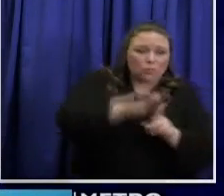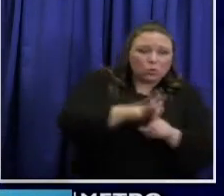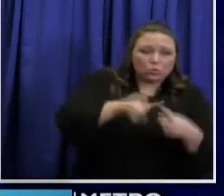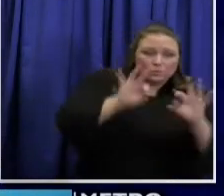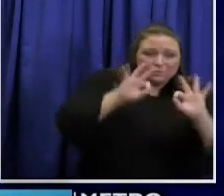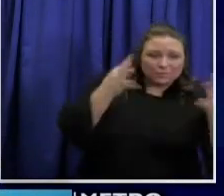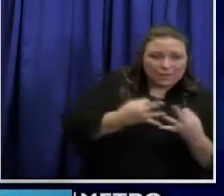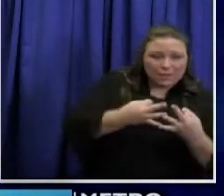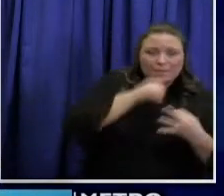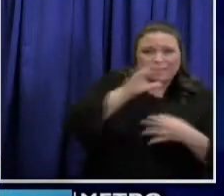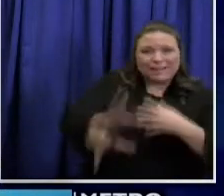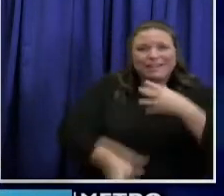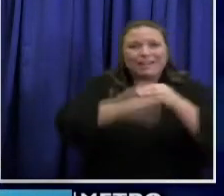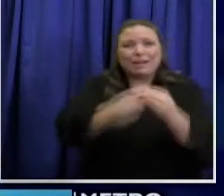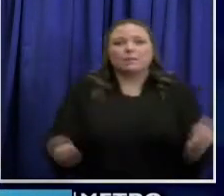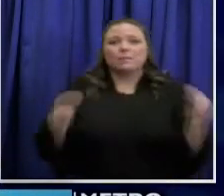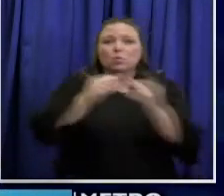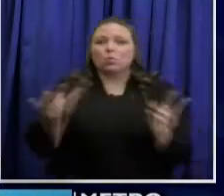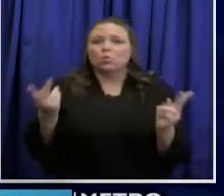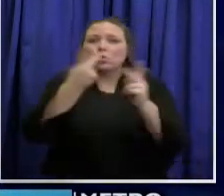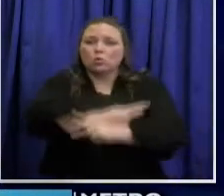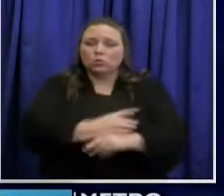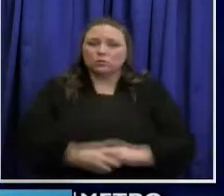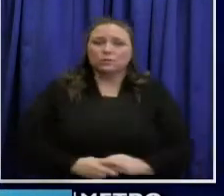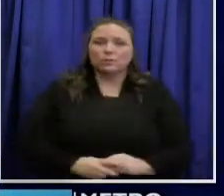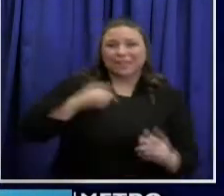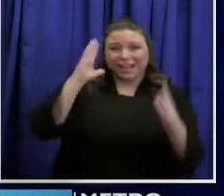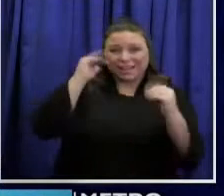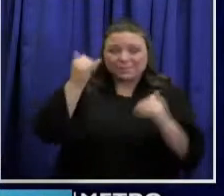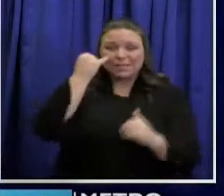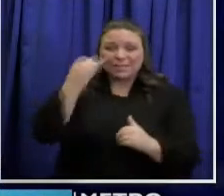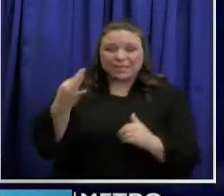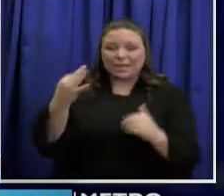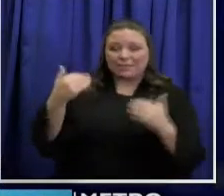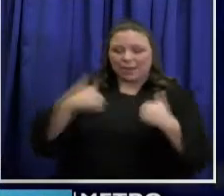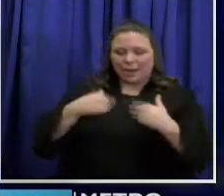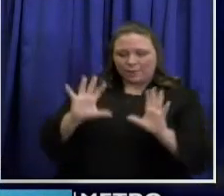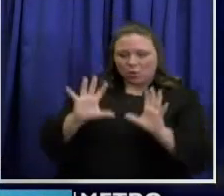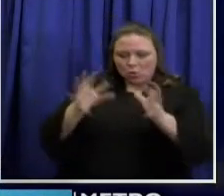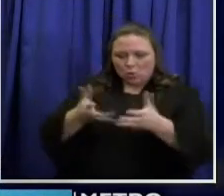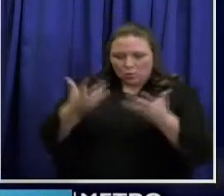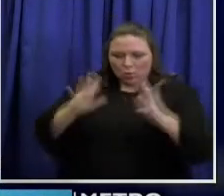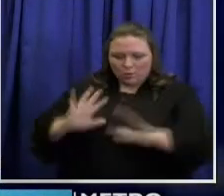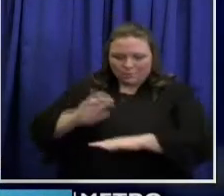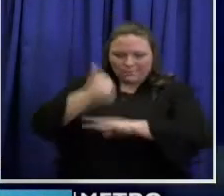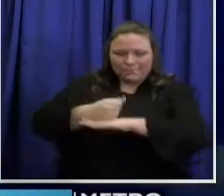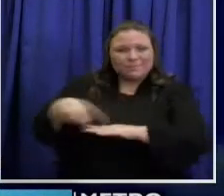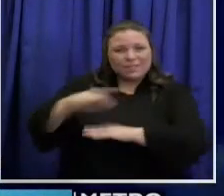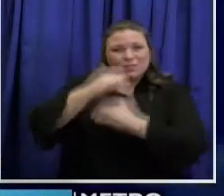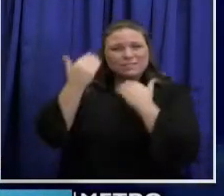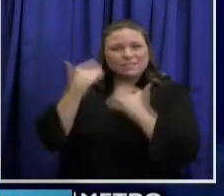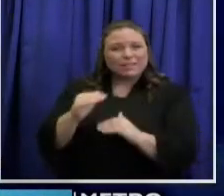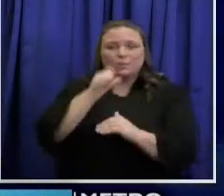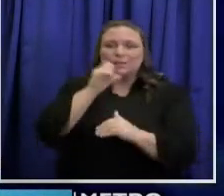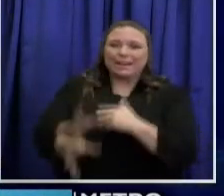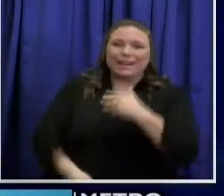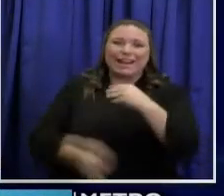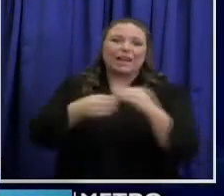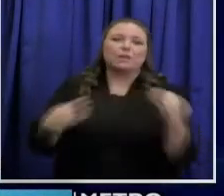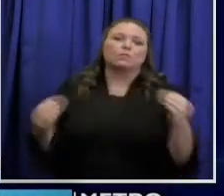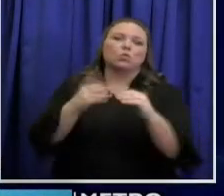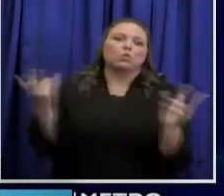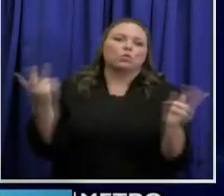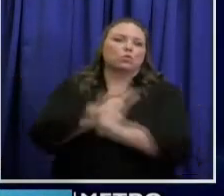and not adding to that. So I expect if there's a pre-existing pod and it's relatively limited and you're not adding to